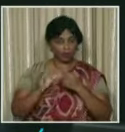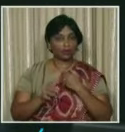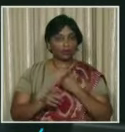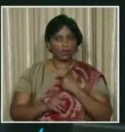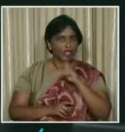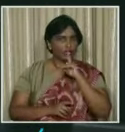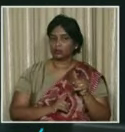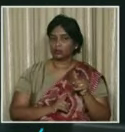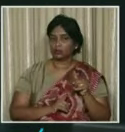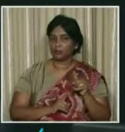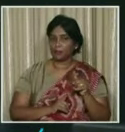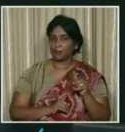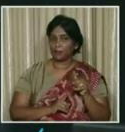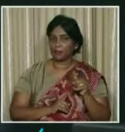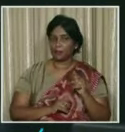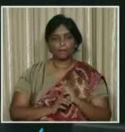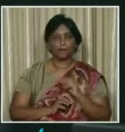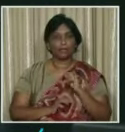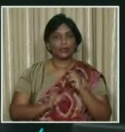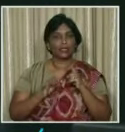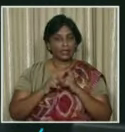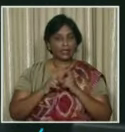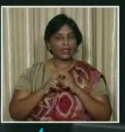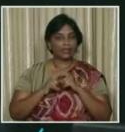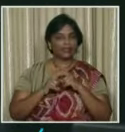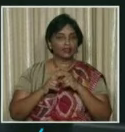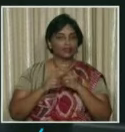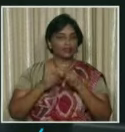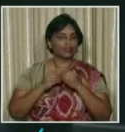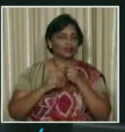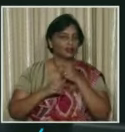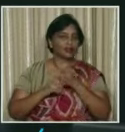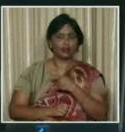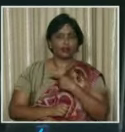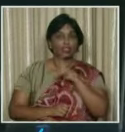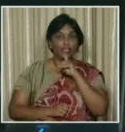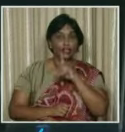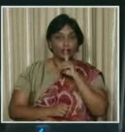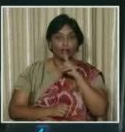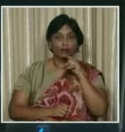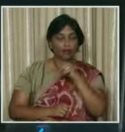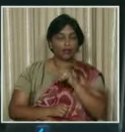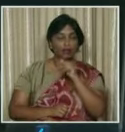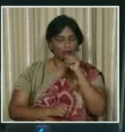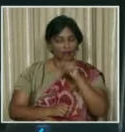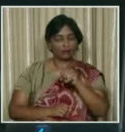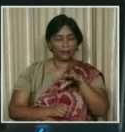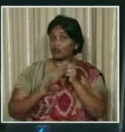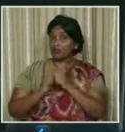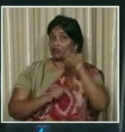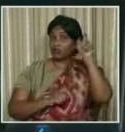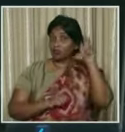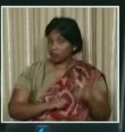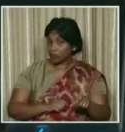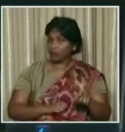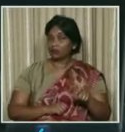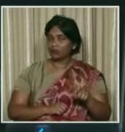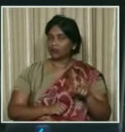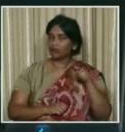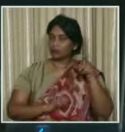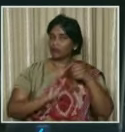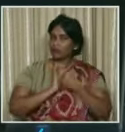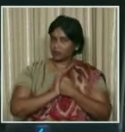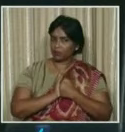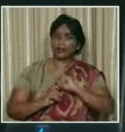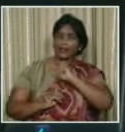We introduced e-channel in system last year in order to give appointment. Give the credit to people who did it. Who?